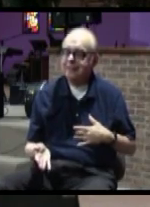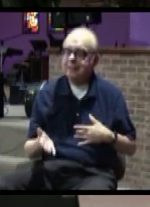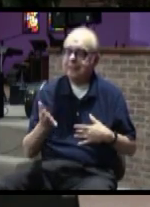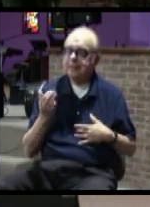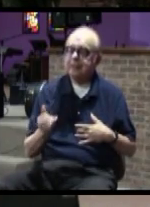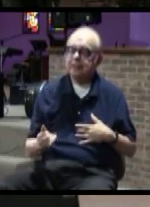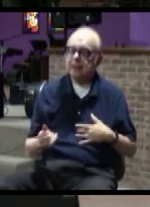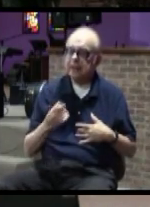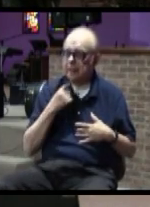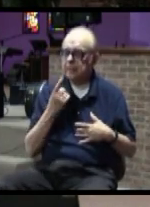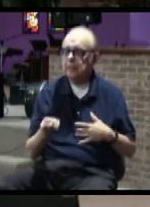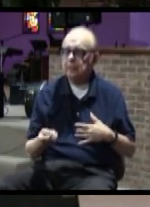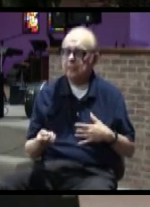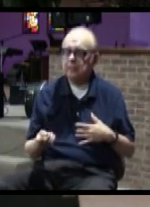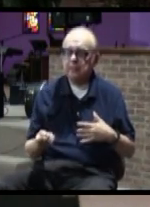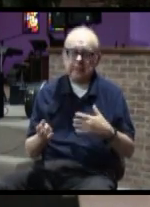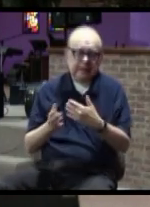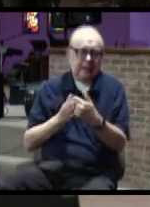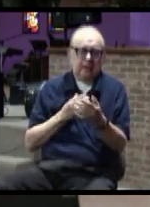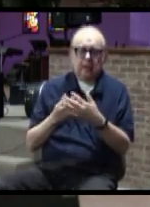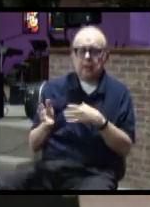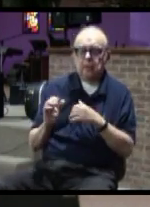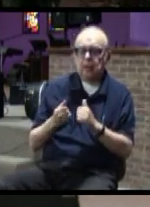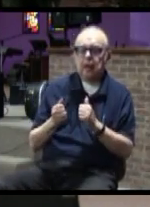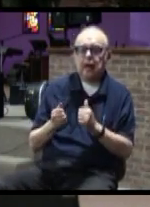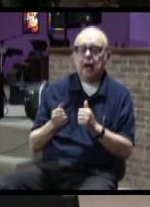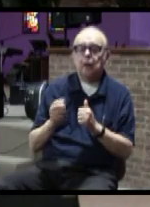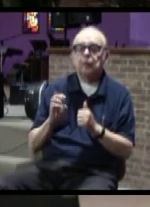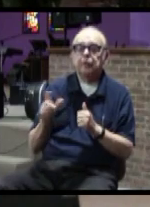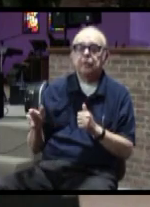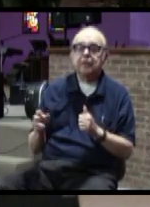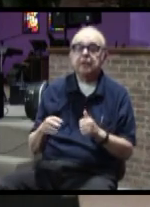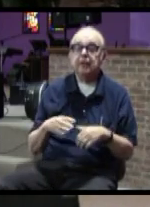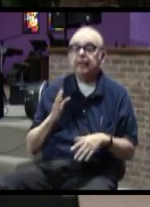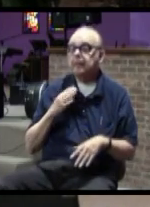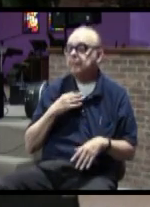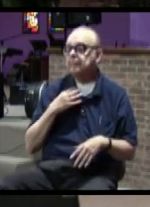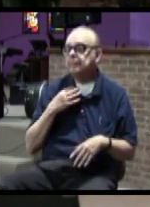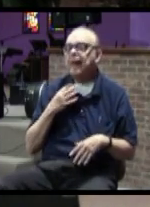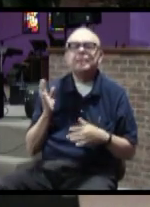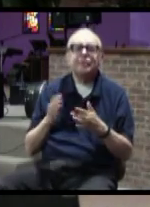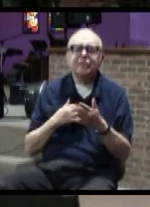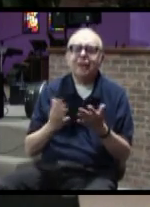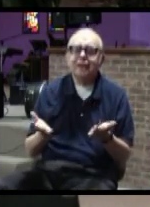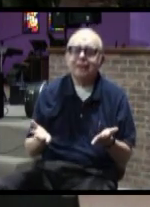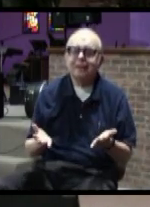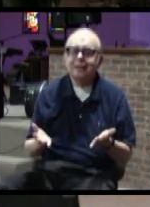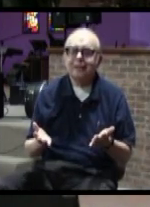there. And that's why I keep saying to you, it doesn't matter how well you can sing.